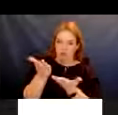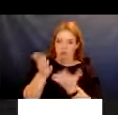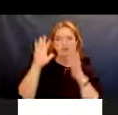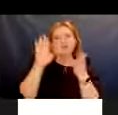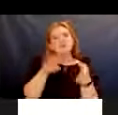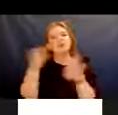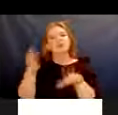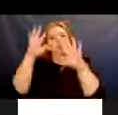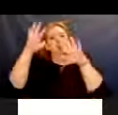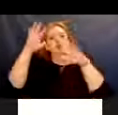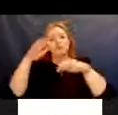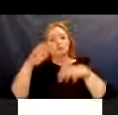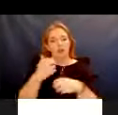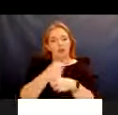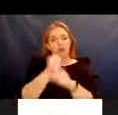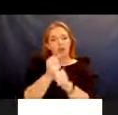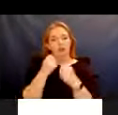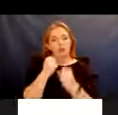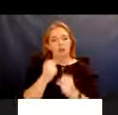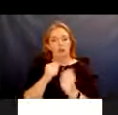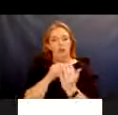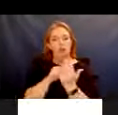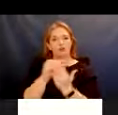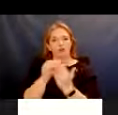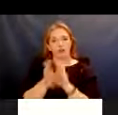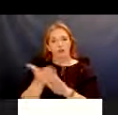Dead showers, naked strong ran off.